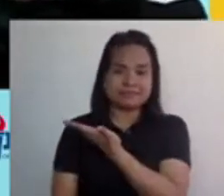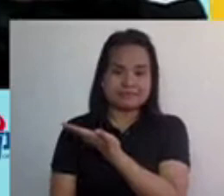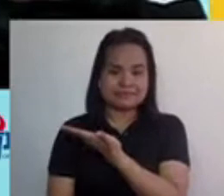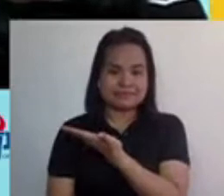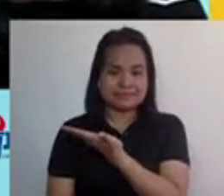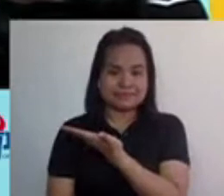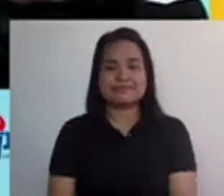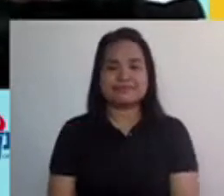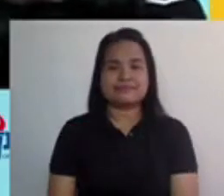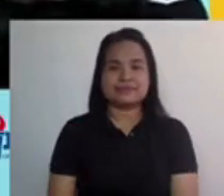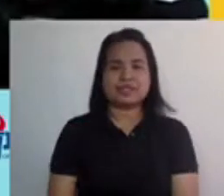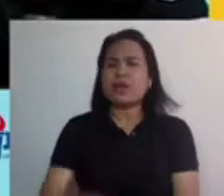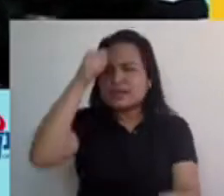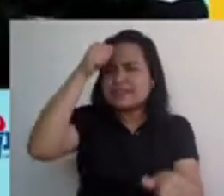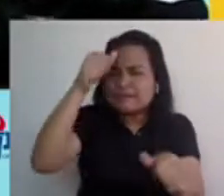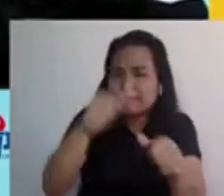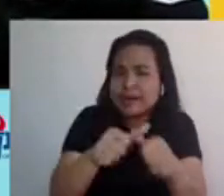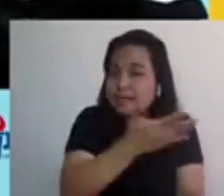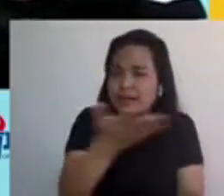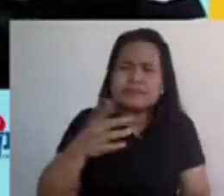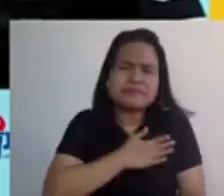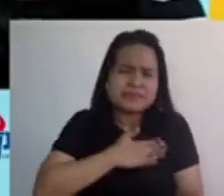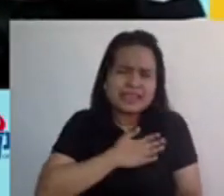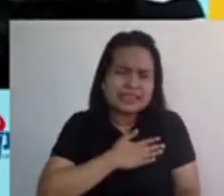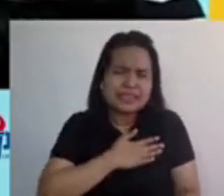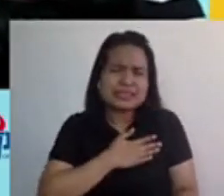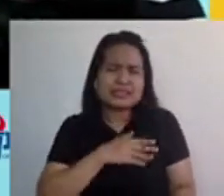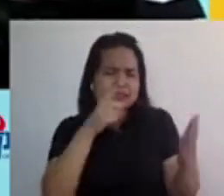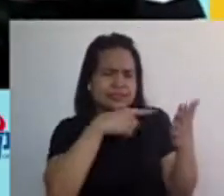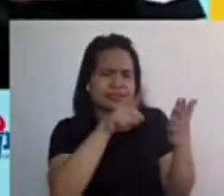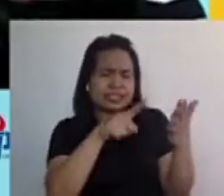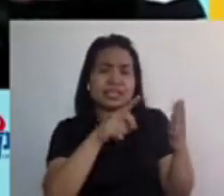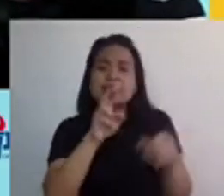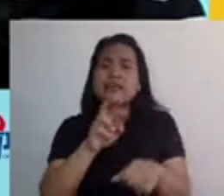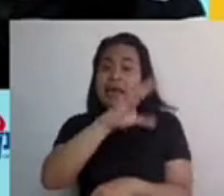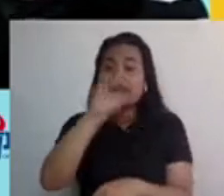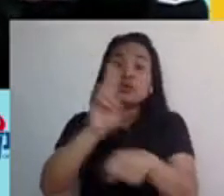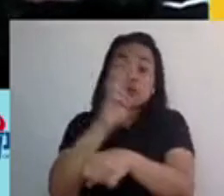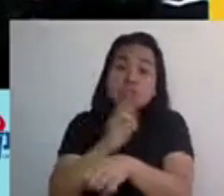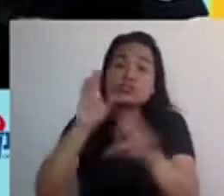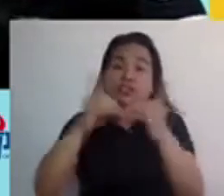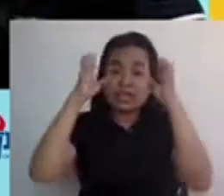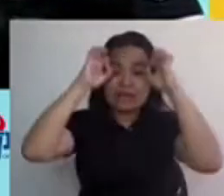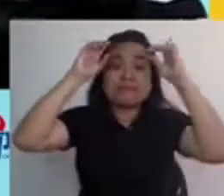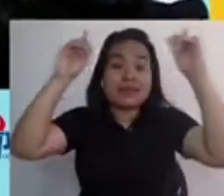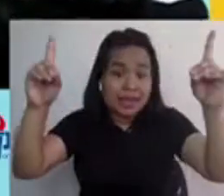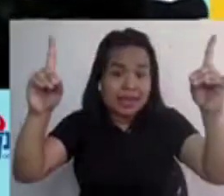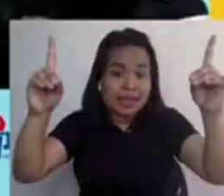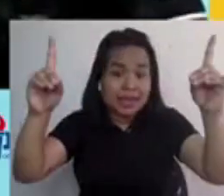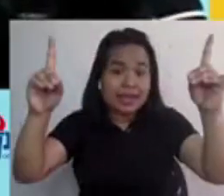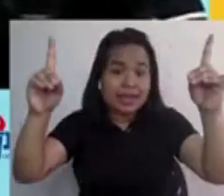everyone to please double-check and use your official DepEd email address for you to be able to view and download